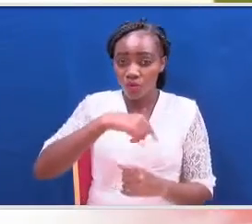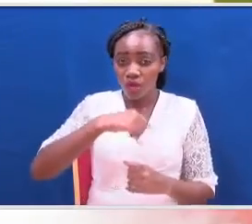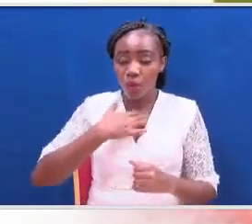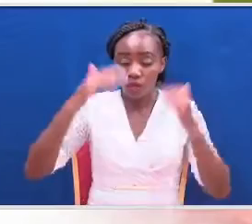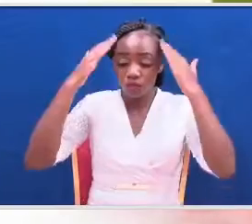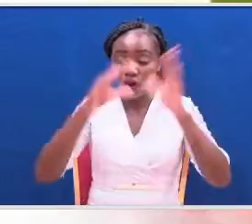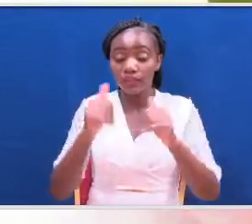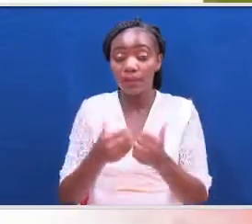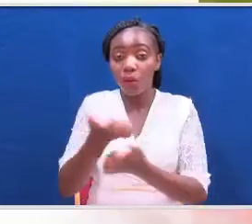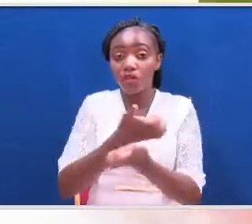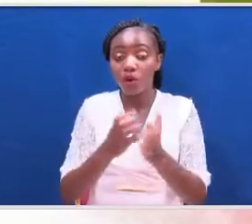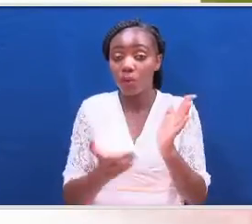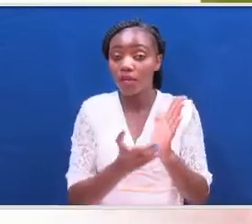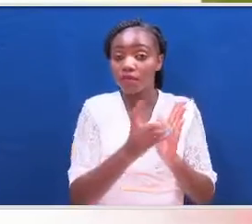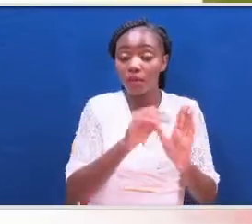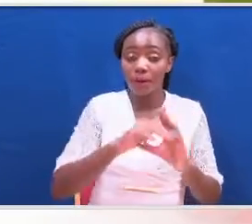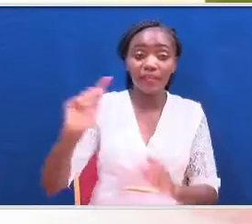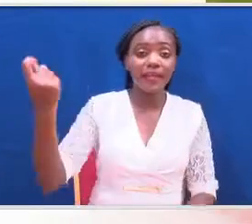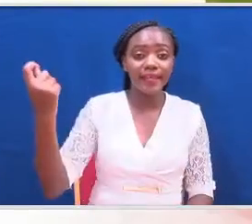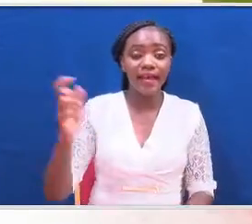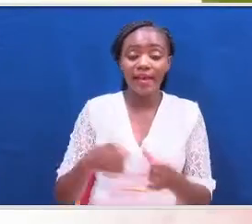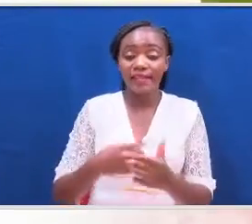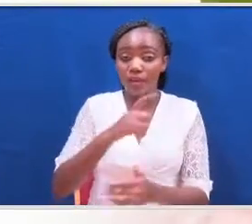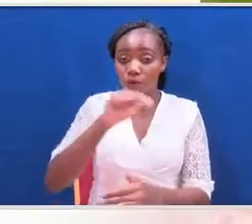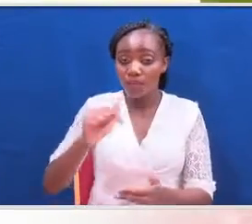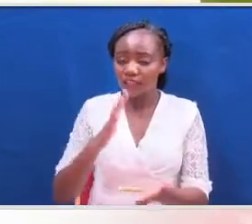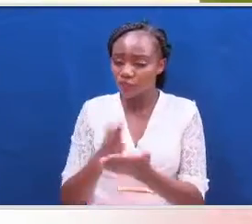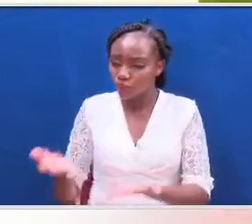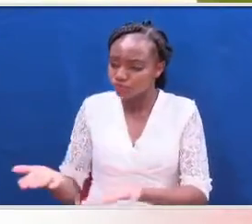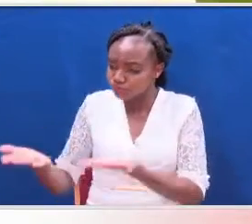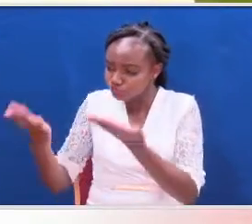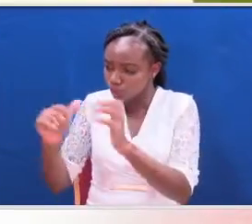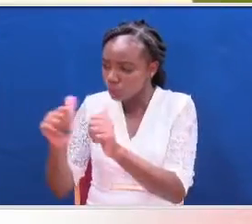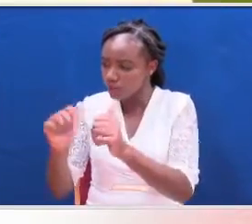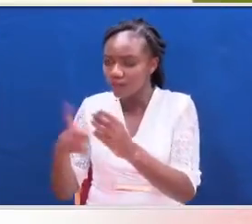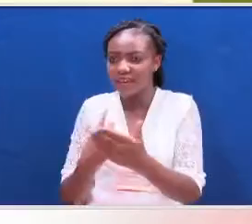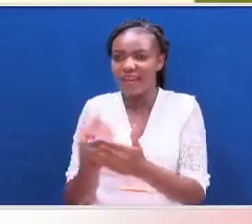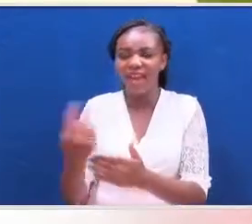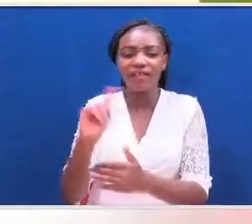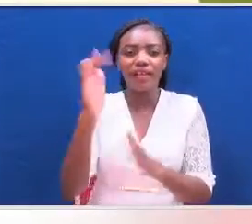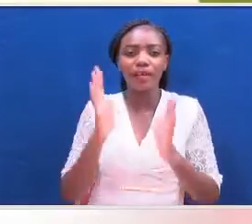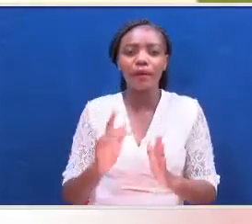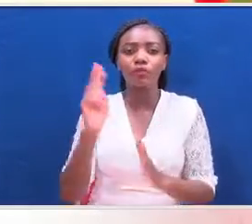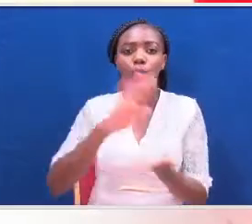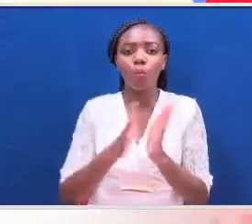the country, on getting us back on track. And once we are back on track, then every Kenyan will be happy.